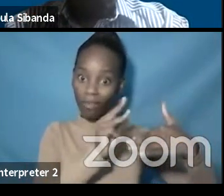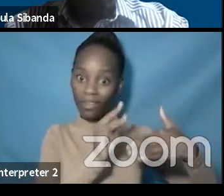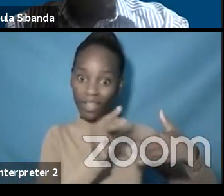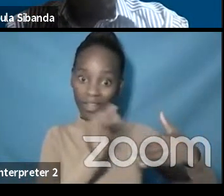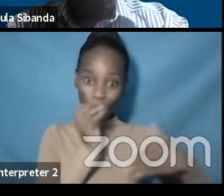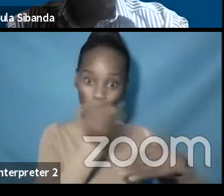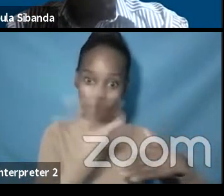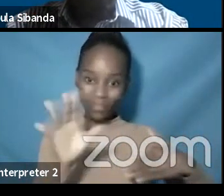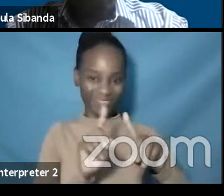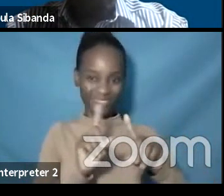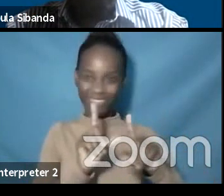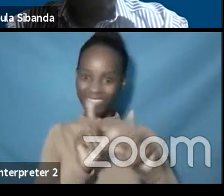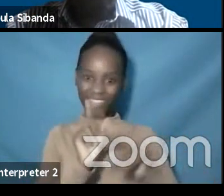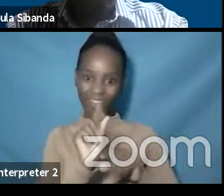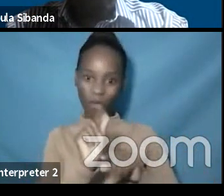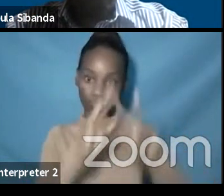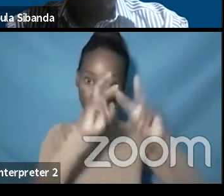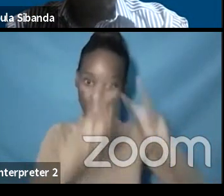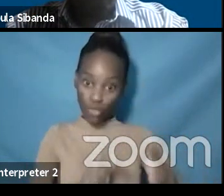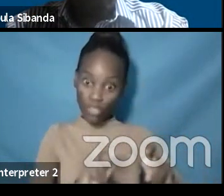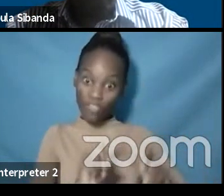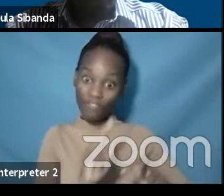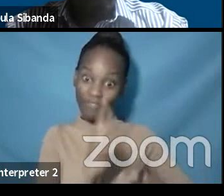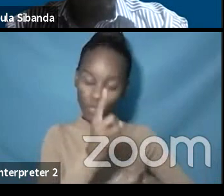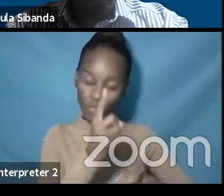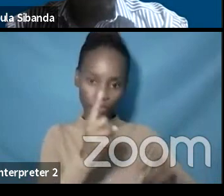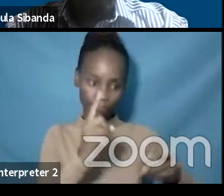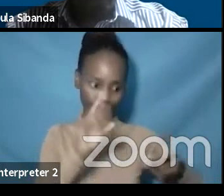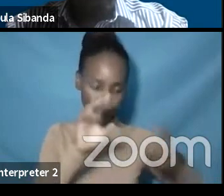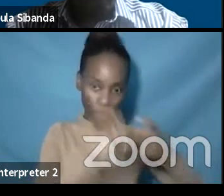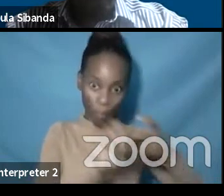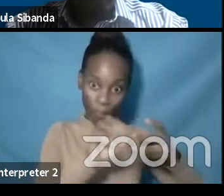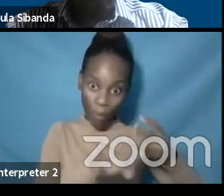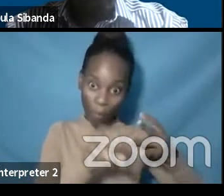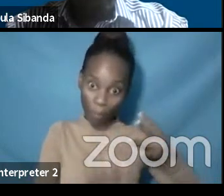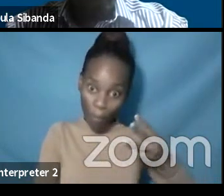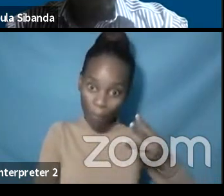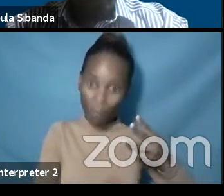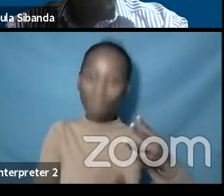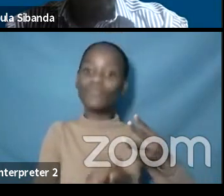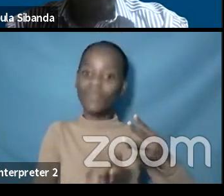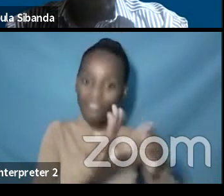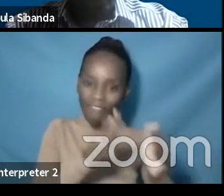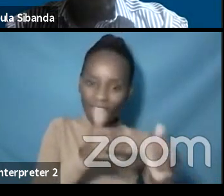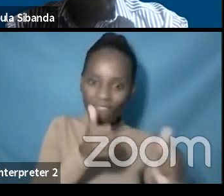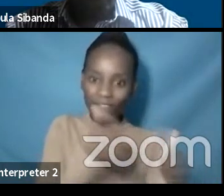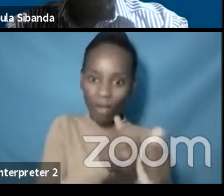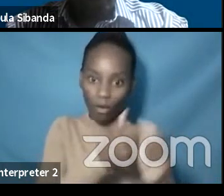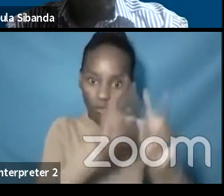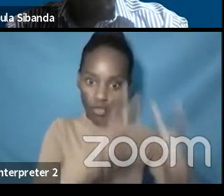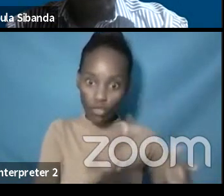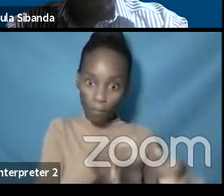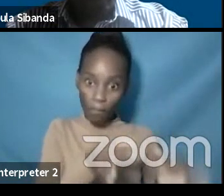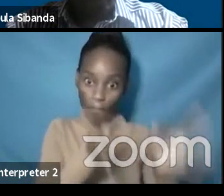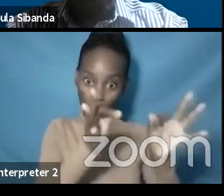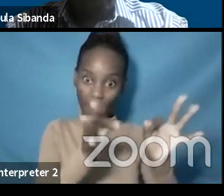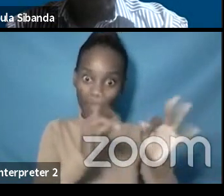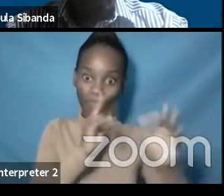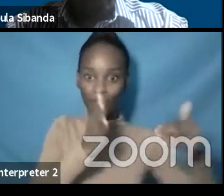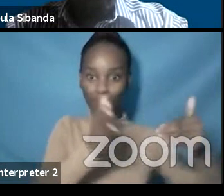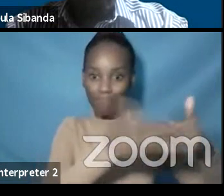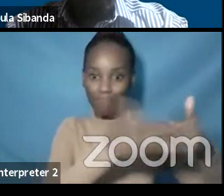all gaps are closed and all leads are followed. Otherwise, we'll be closing